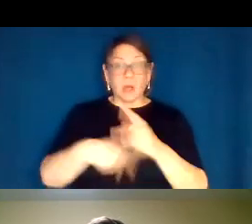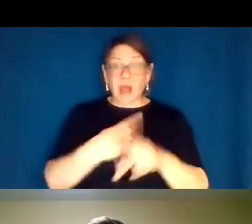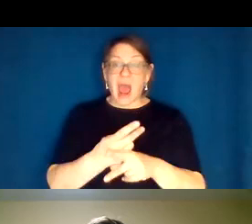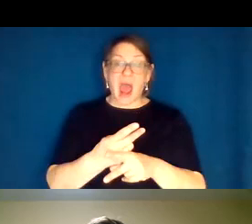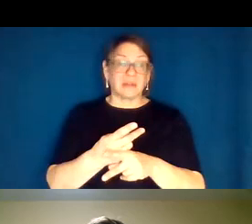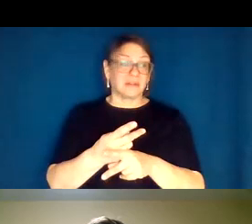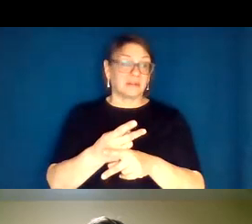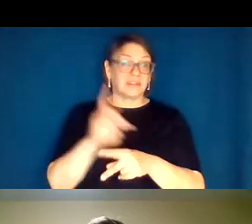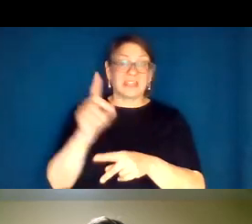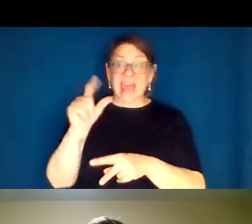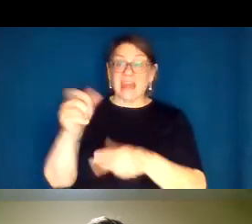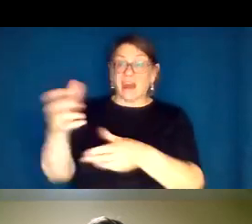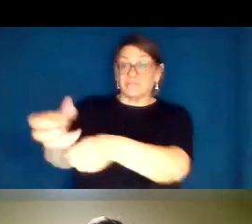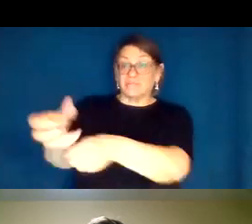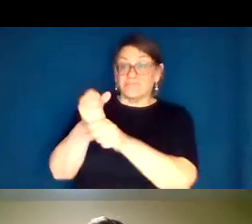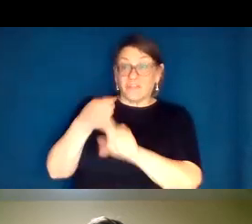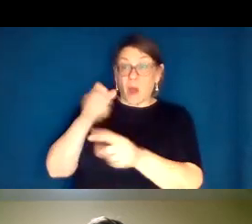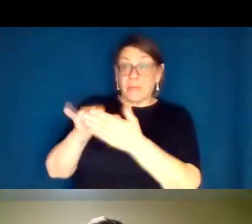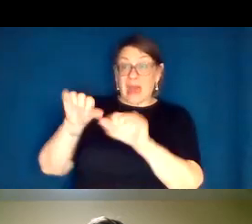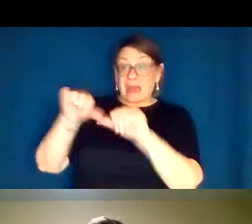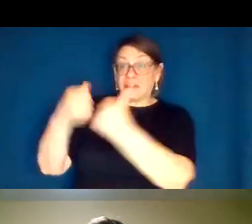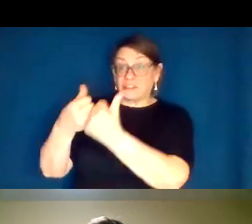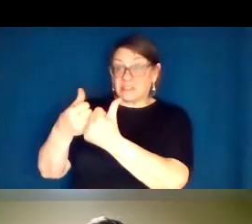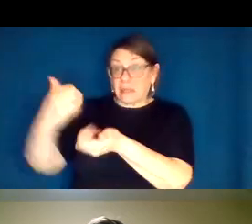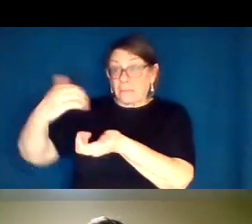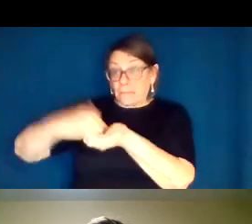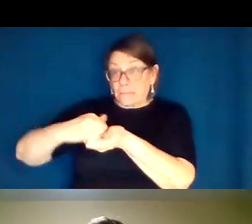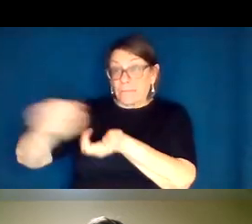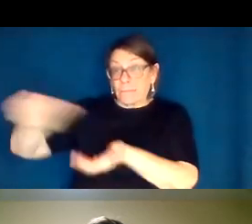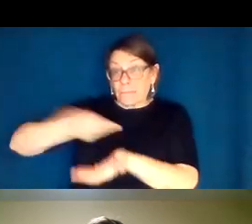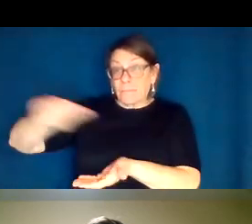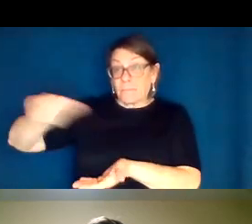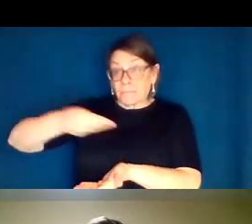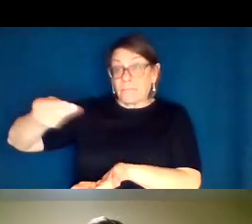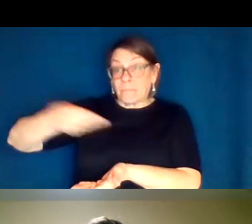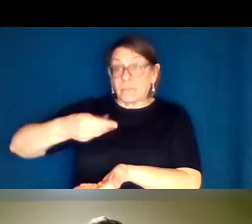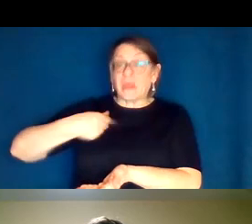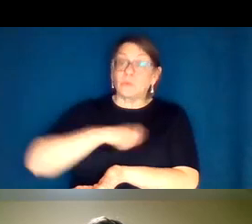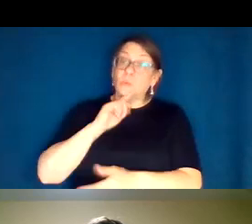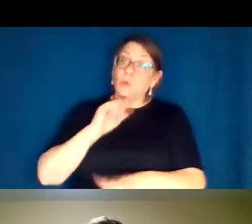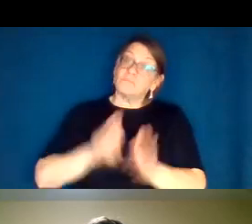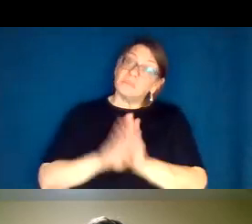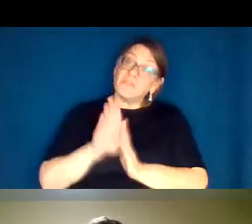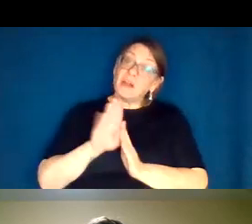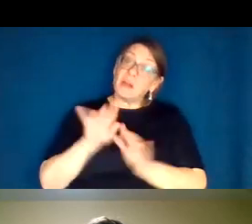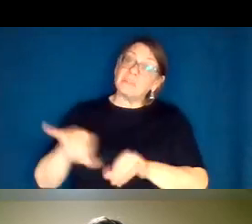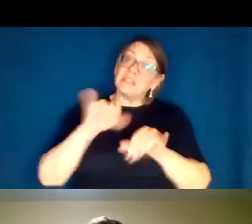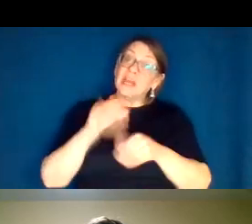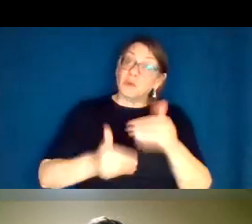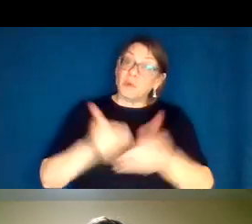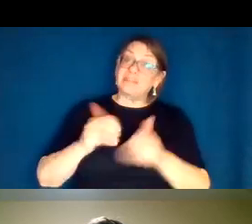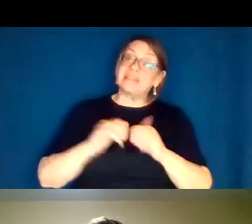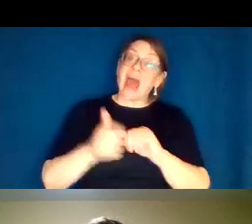of data from the agency on a regular basis. And we will build out standard processes for taking that data in on a